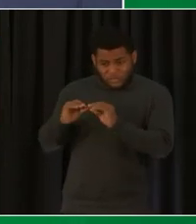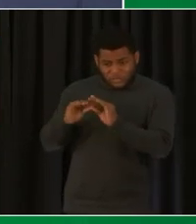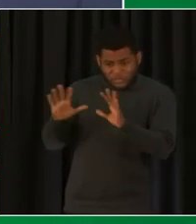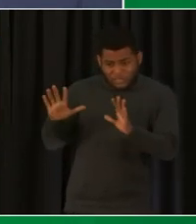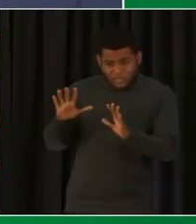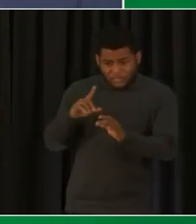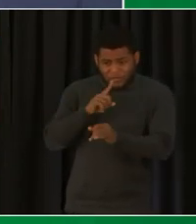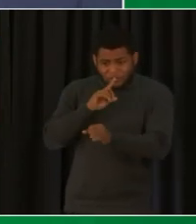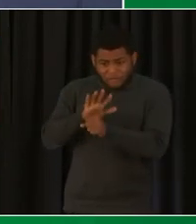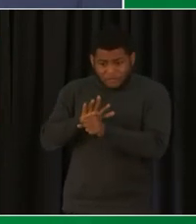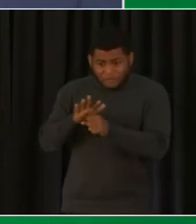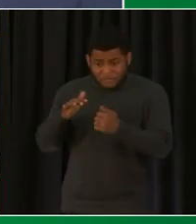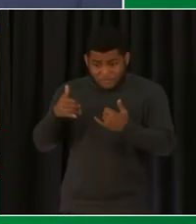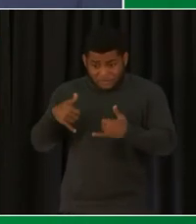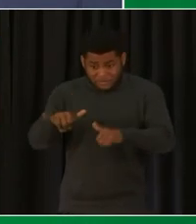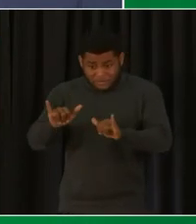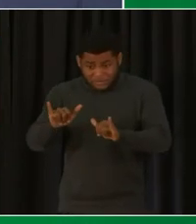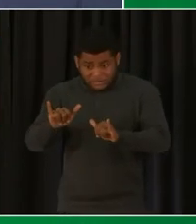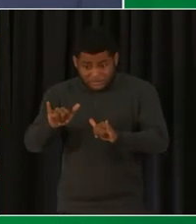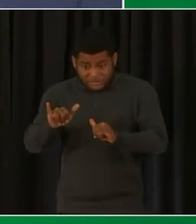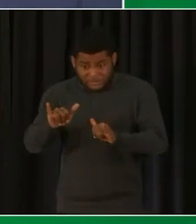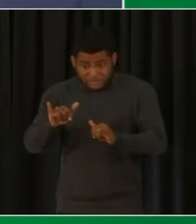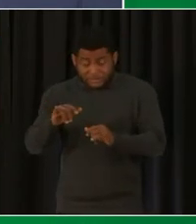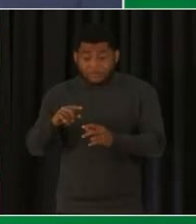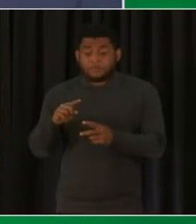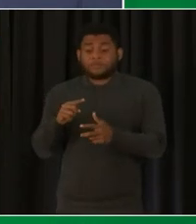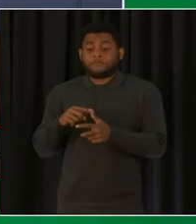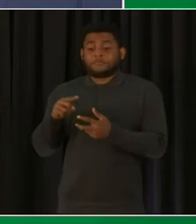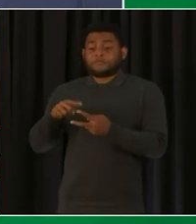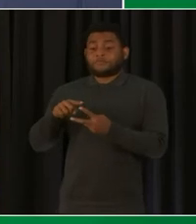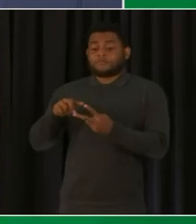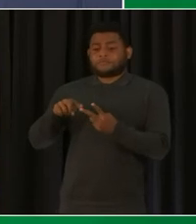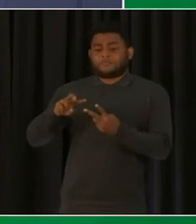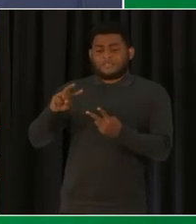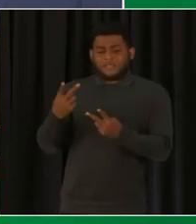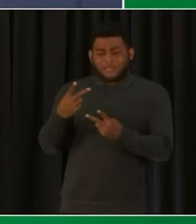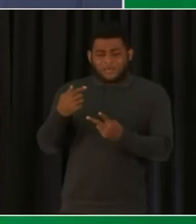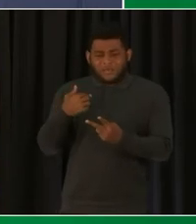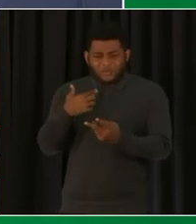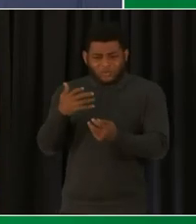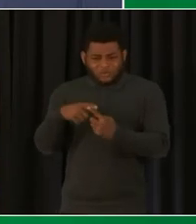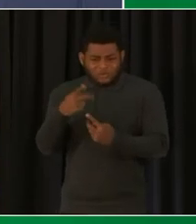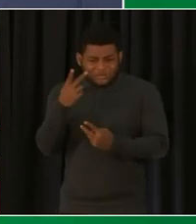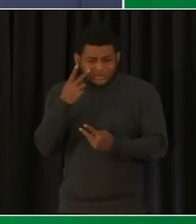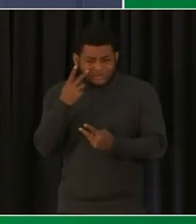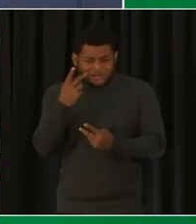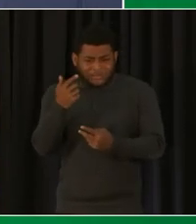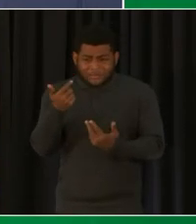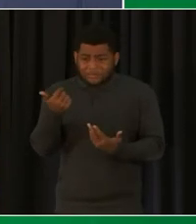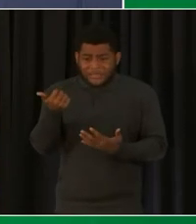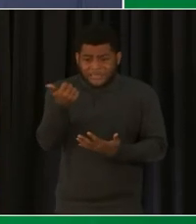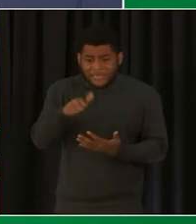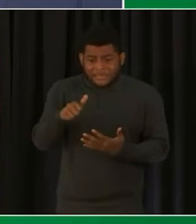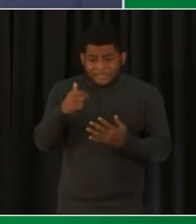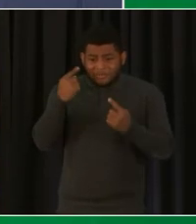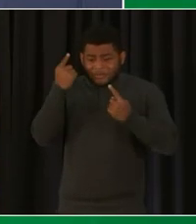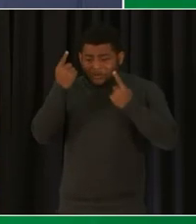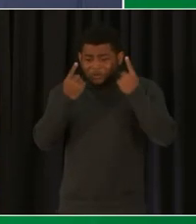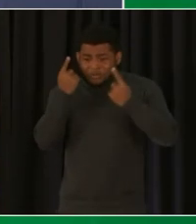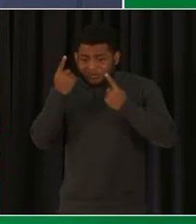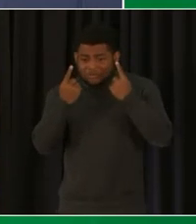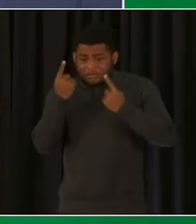confirm if that is still the case. And secondly, I wanted to see if there is any consideration